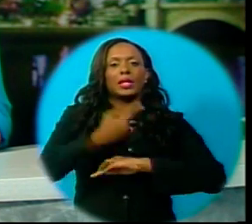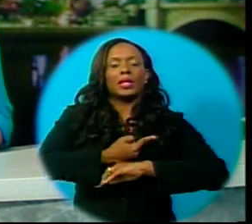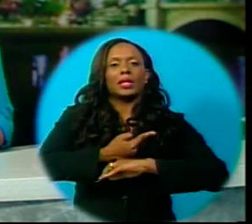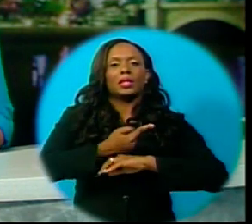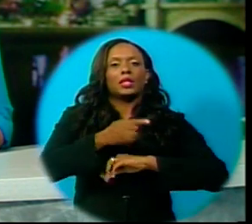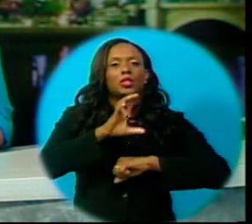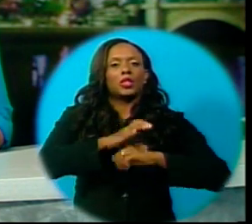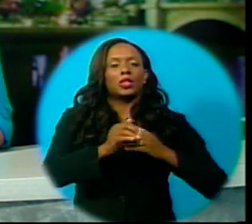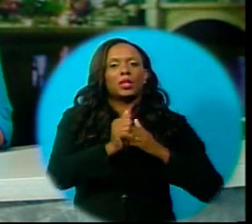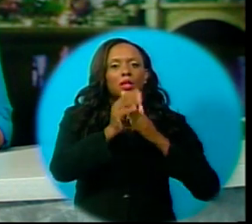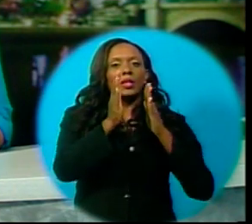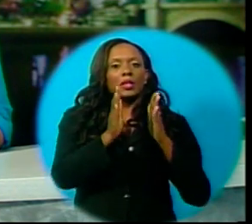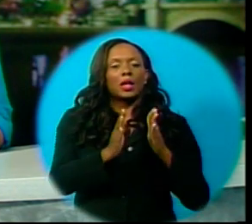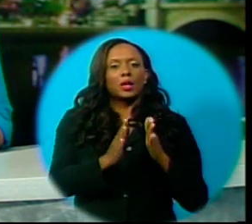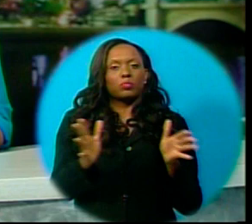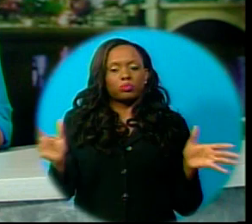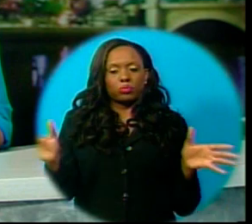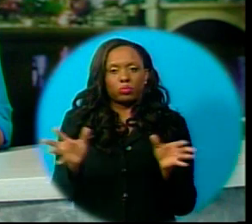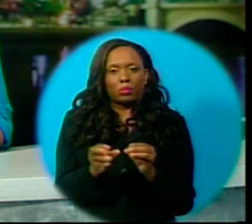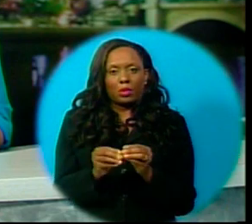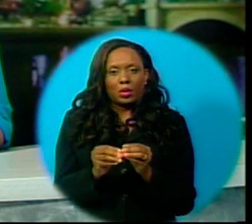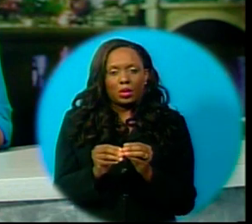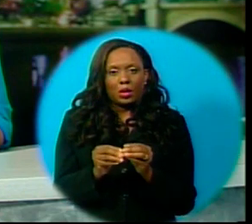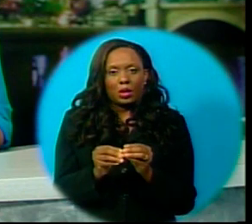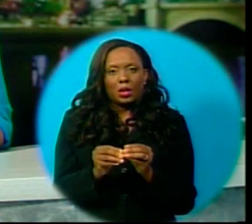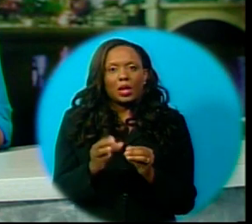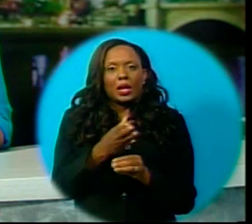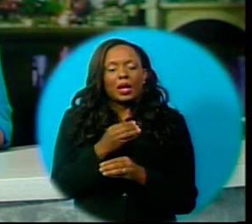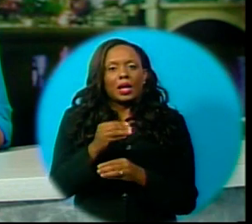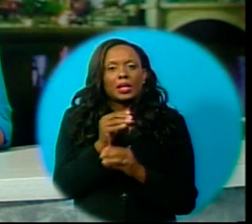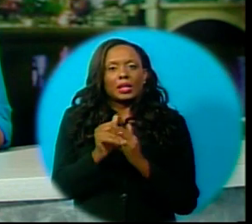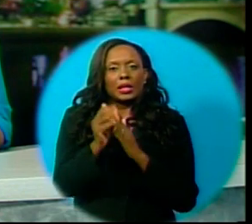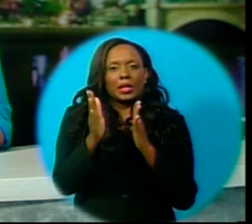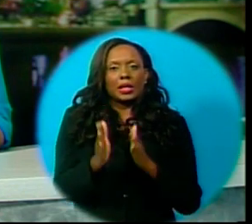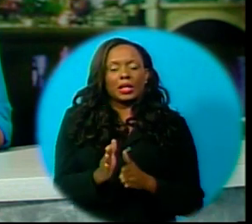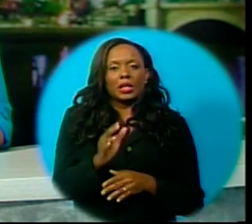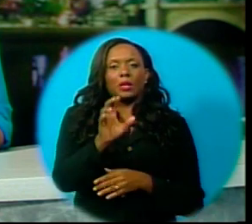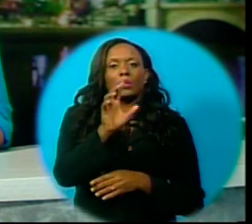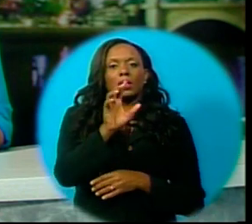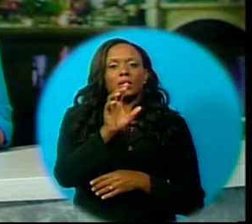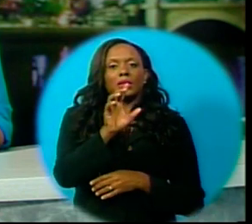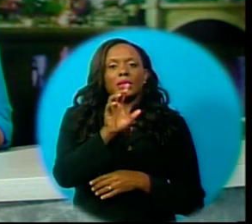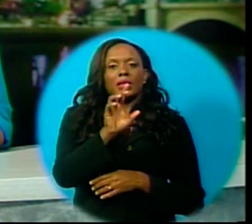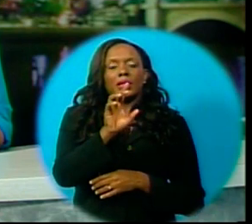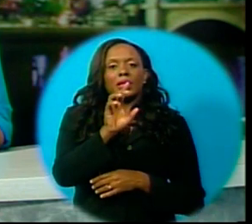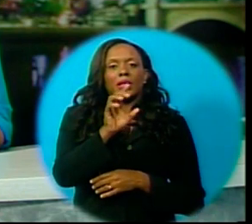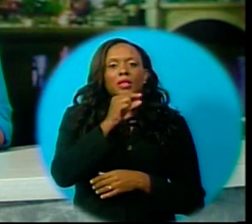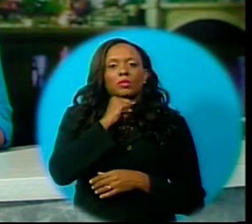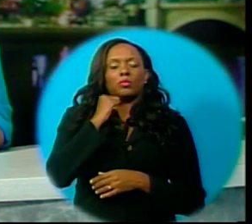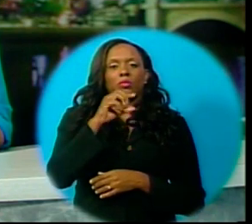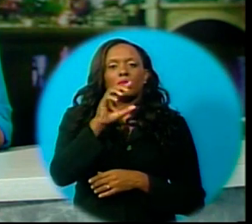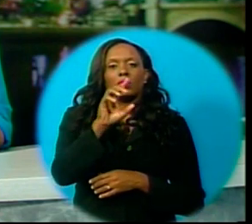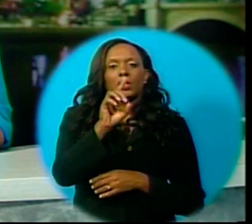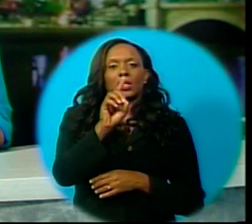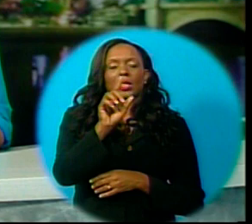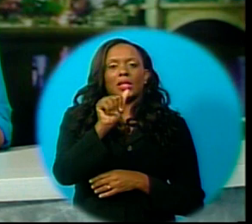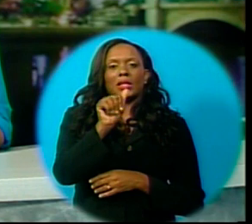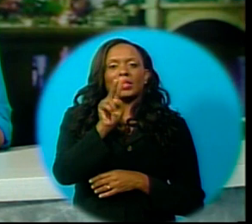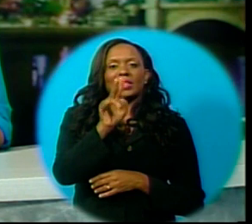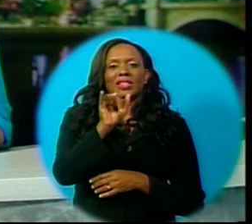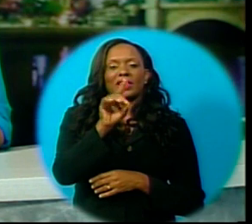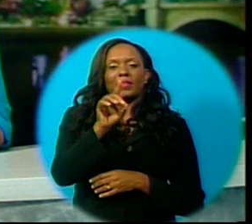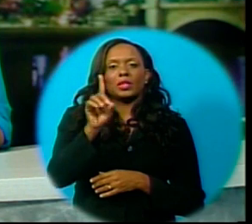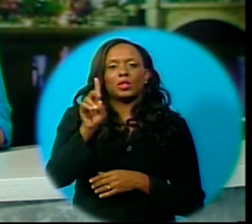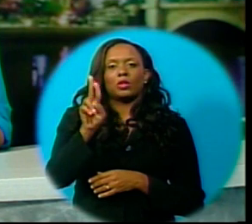by Senator Reverend Dr. David Durant, came together at Restoration Ministries. Reverend Durant says the church strongly opposes